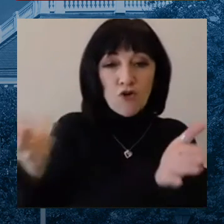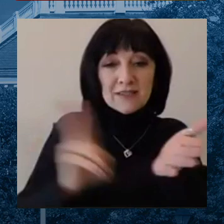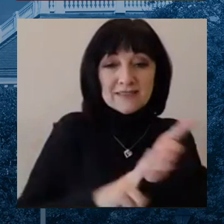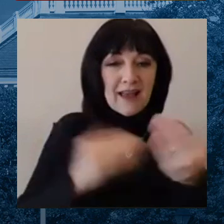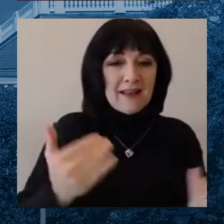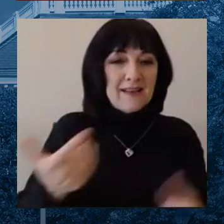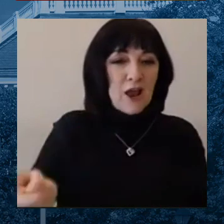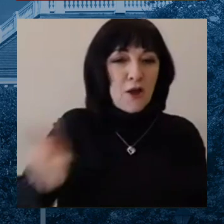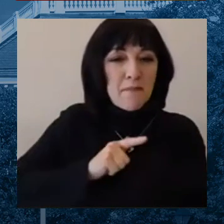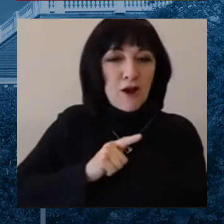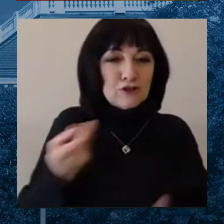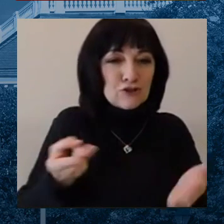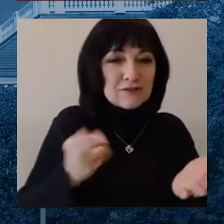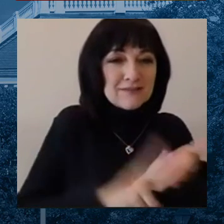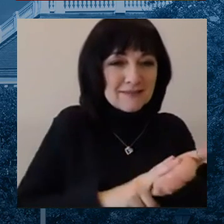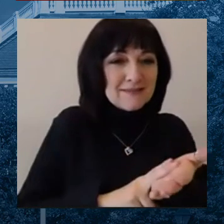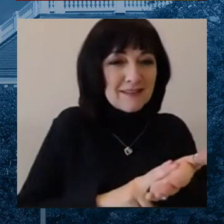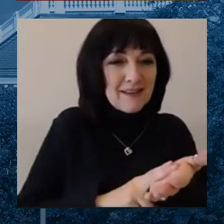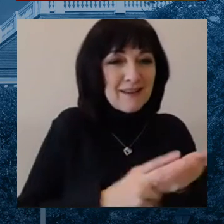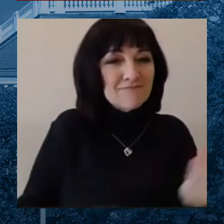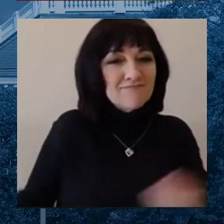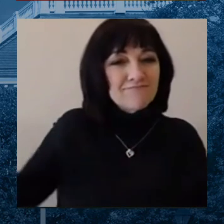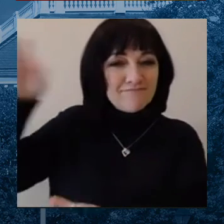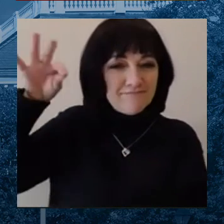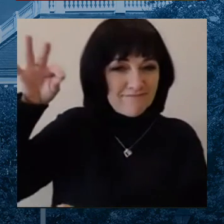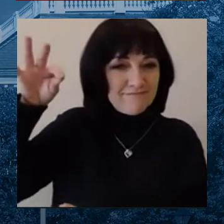and now so have I,